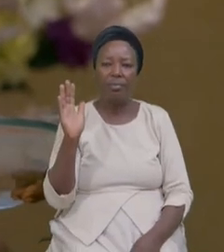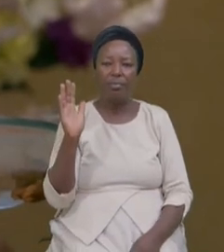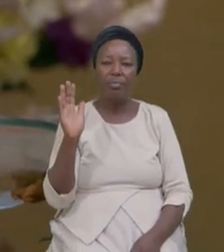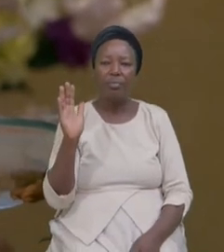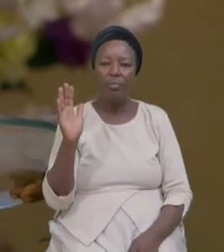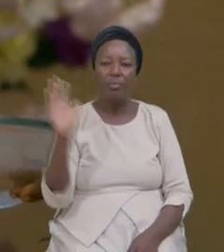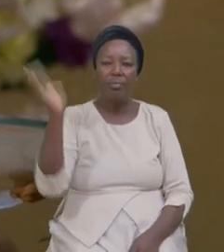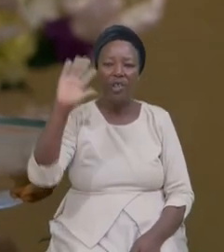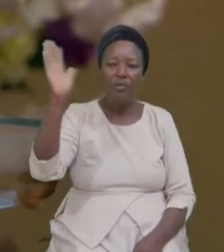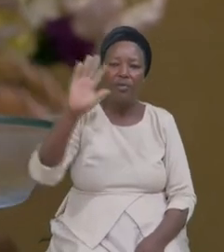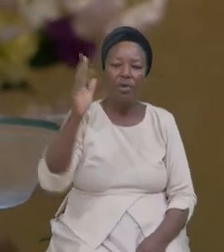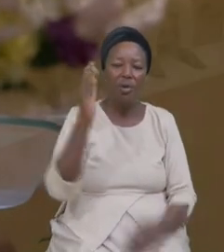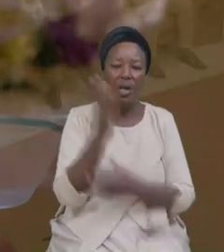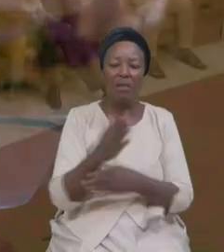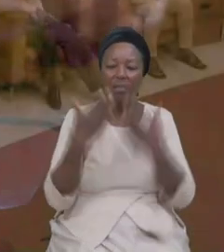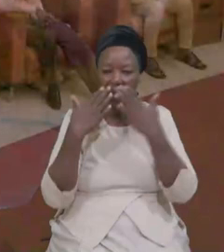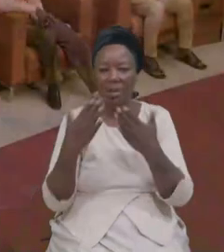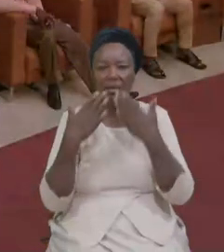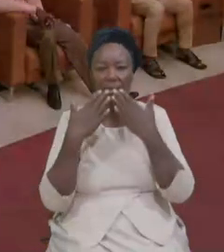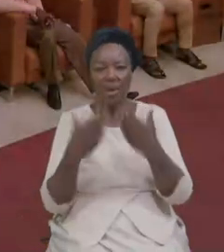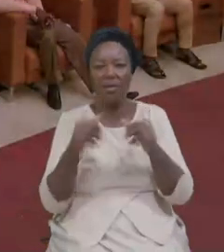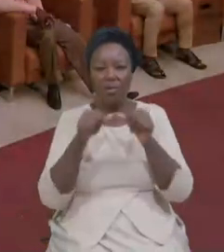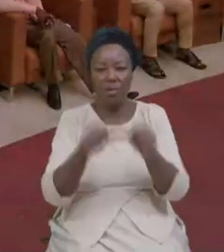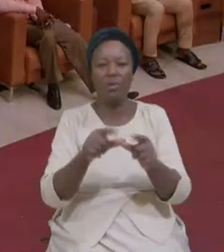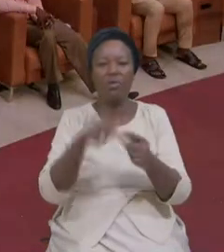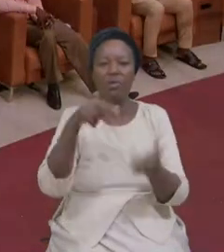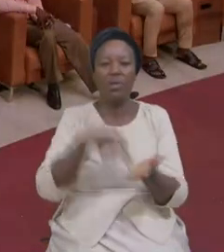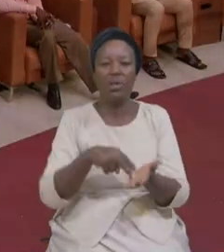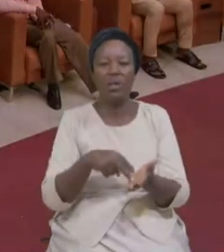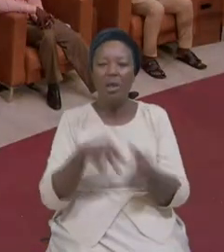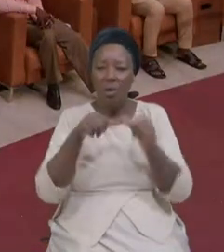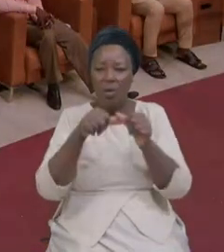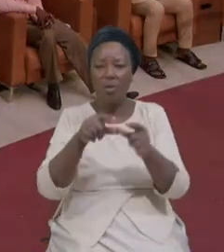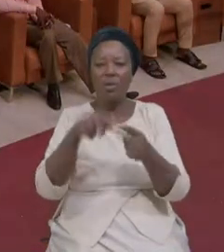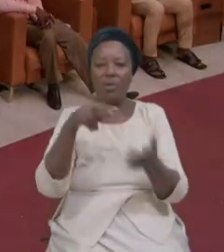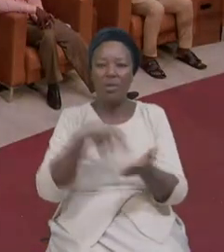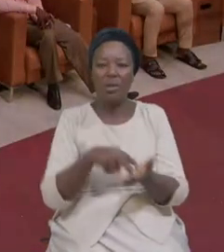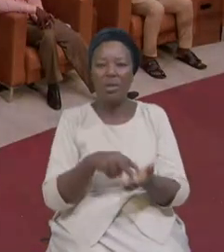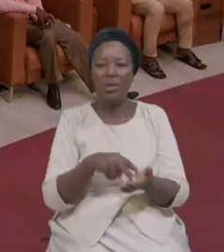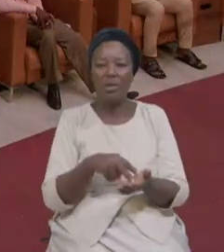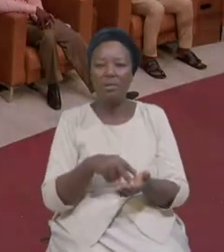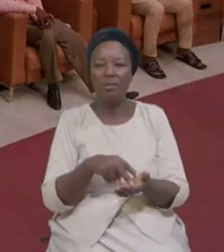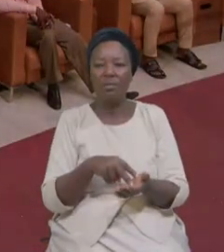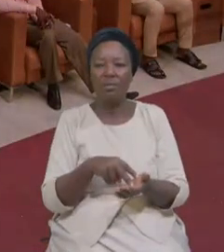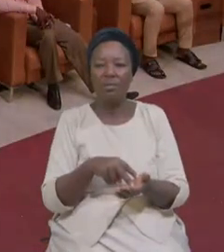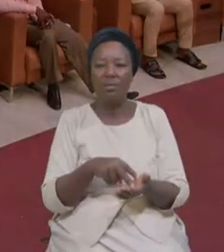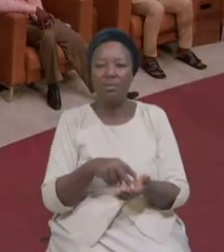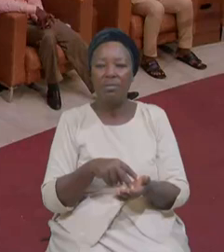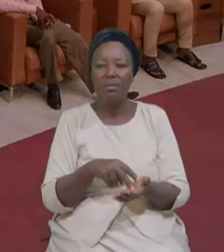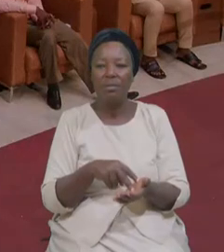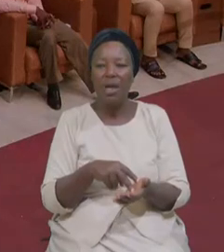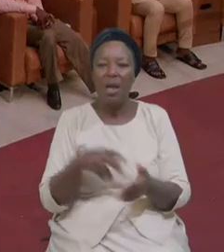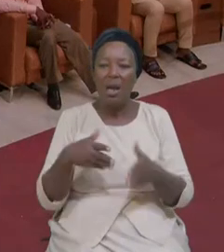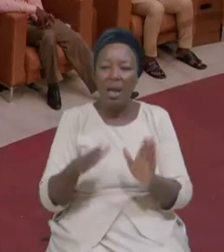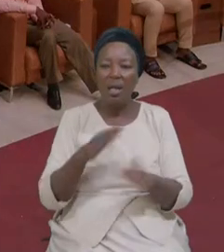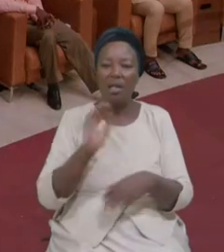can you wave your hand, please? Thank you. Keep standing, please. Keep standing. Ushers, please quickly get to them